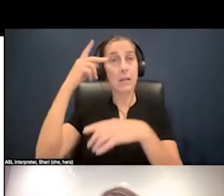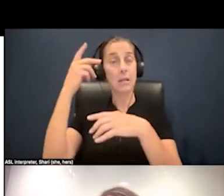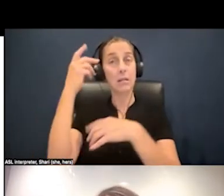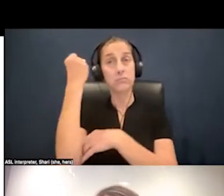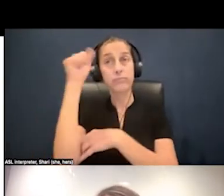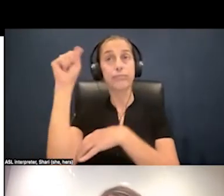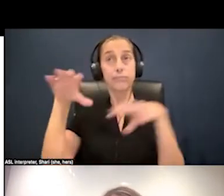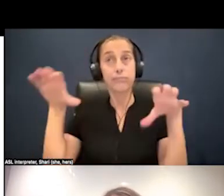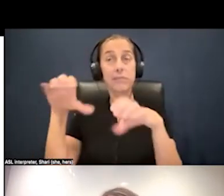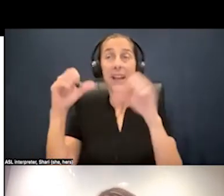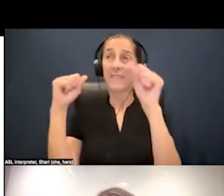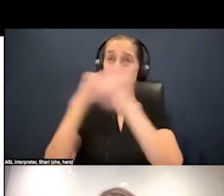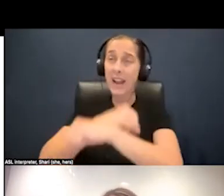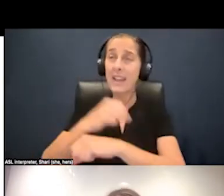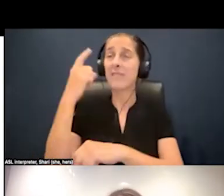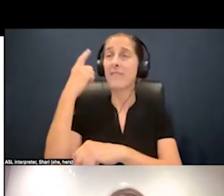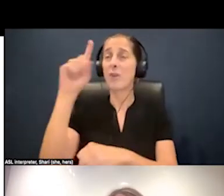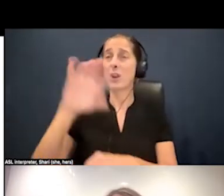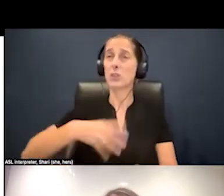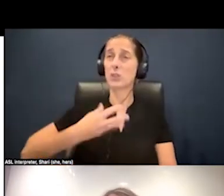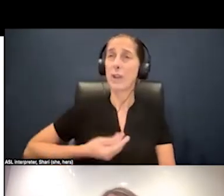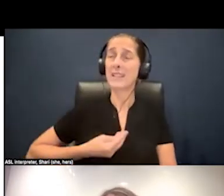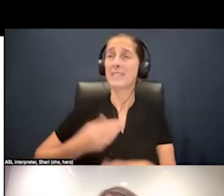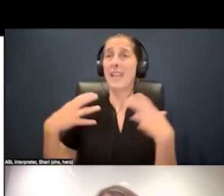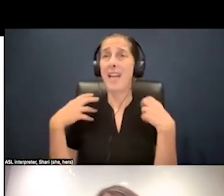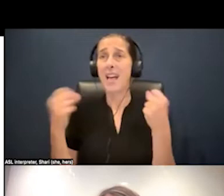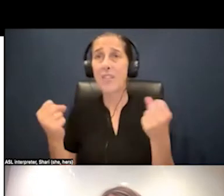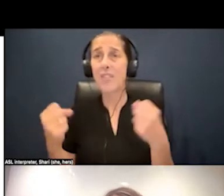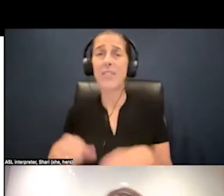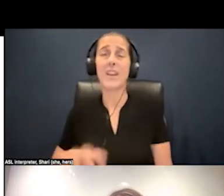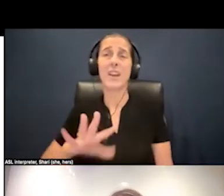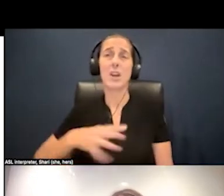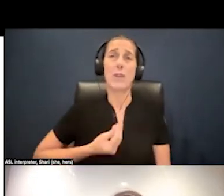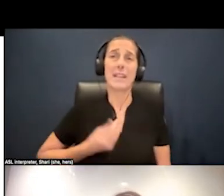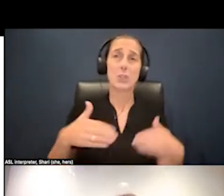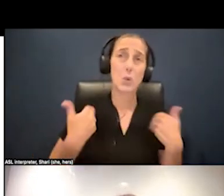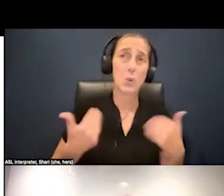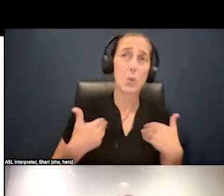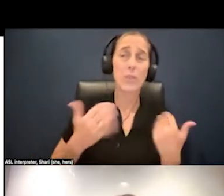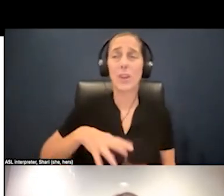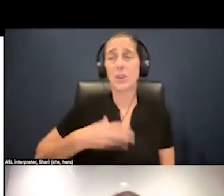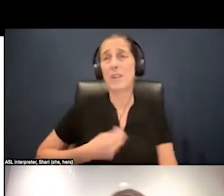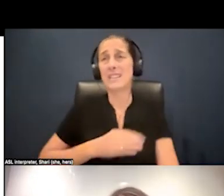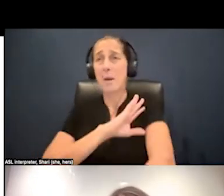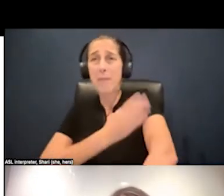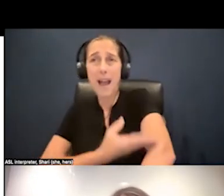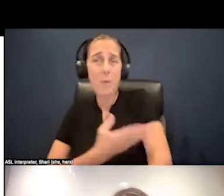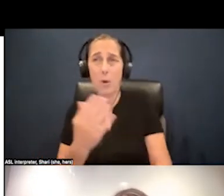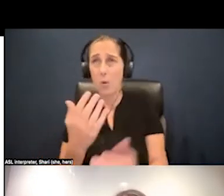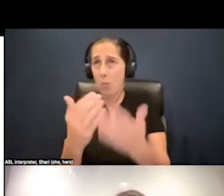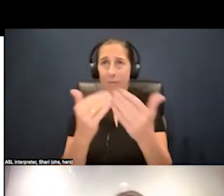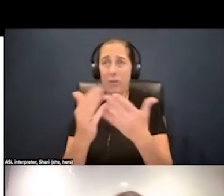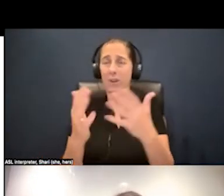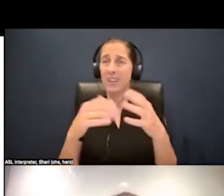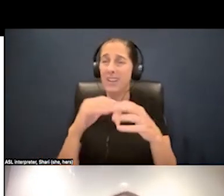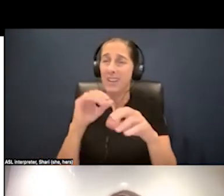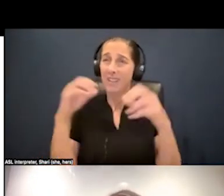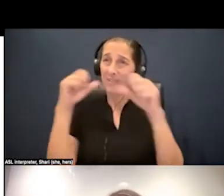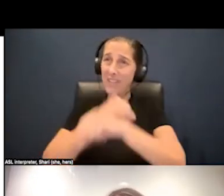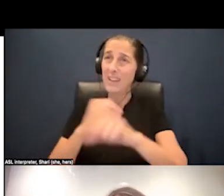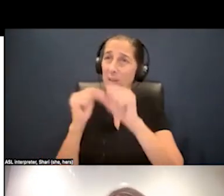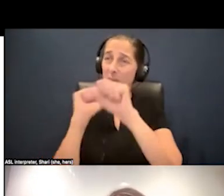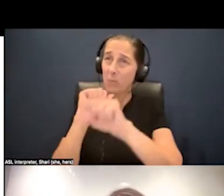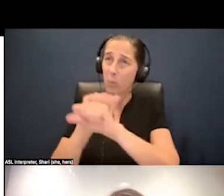for trans justice, trans power, trans youth, whatever it may be, and we're all in this fight together, then that is a public